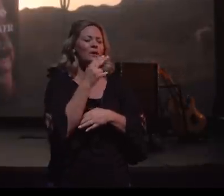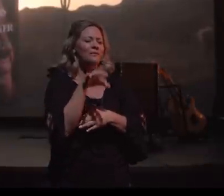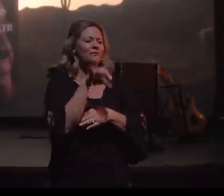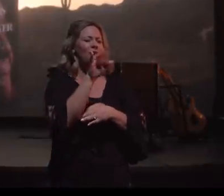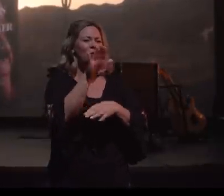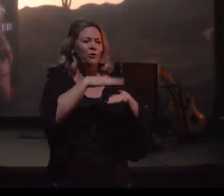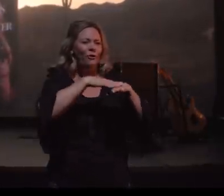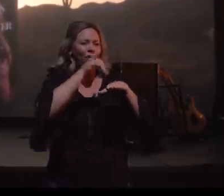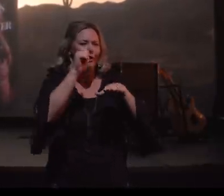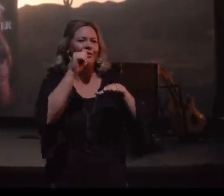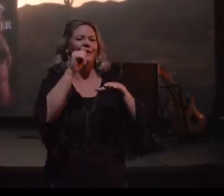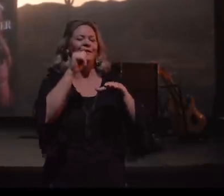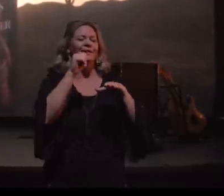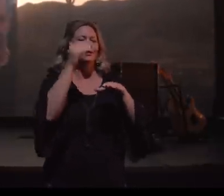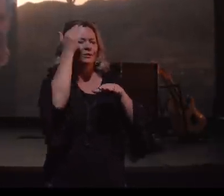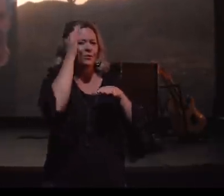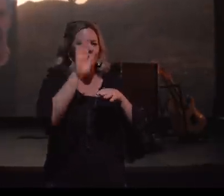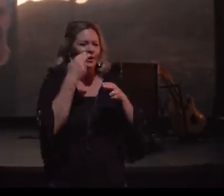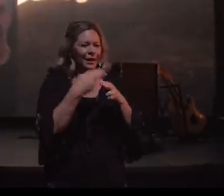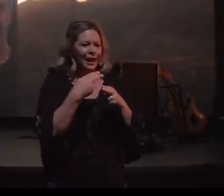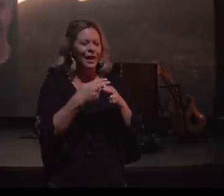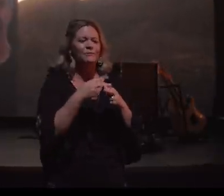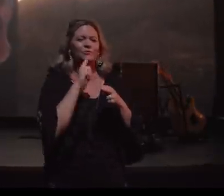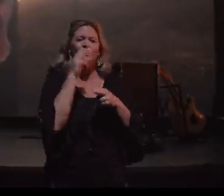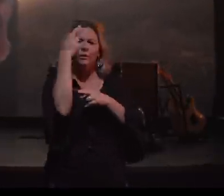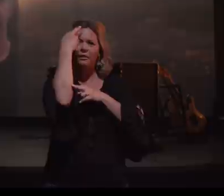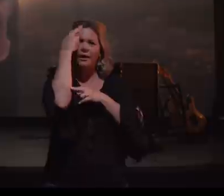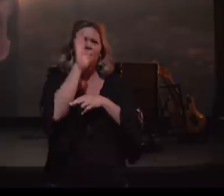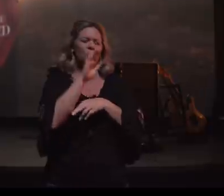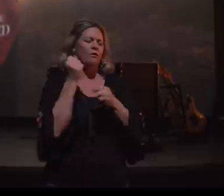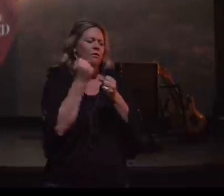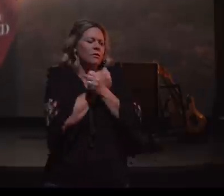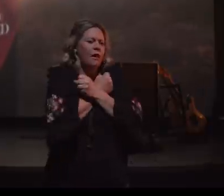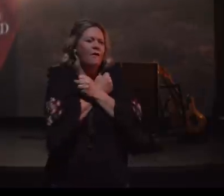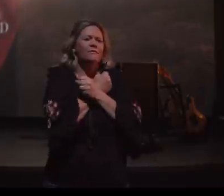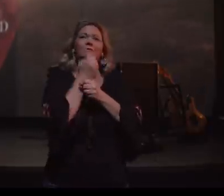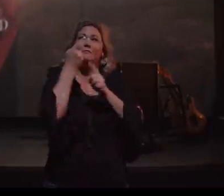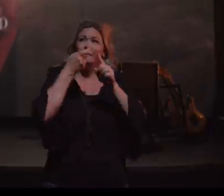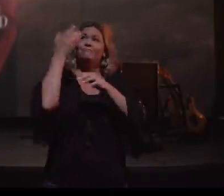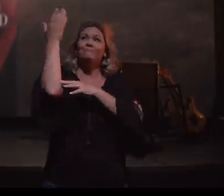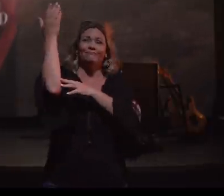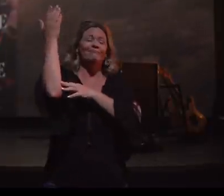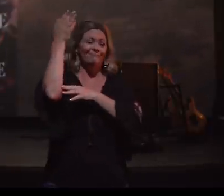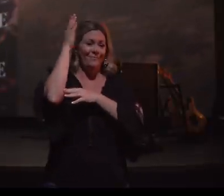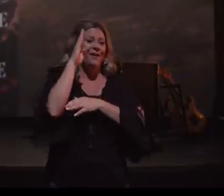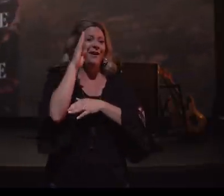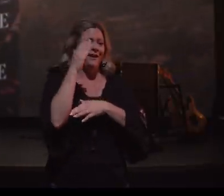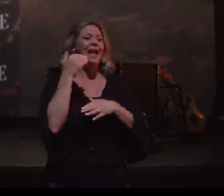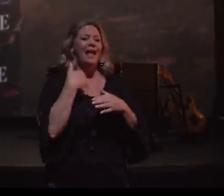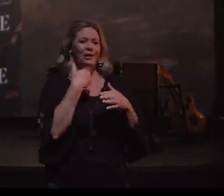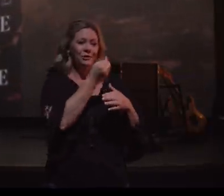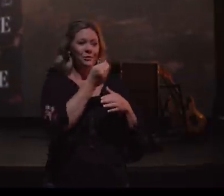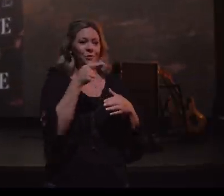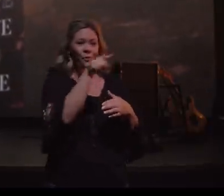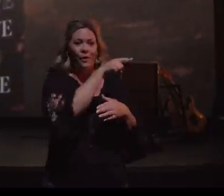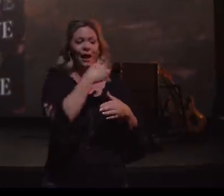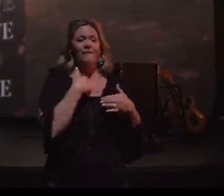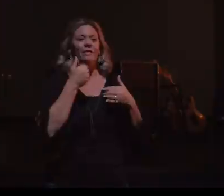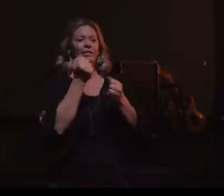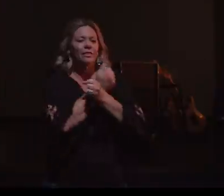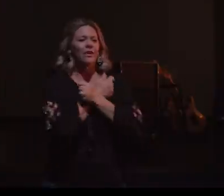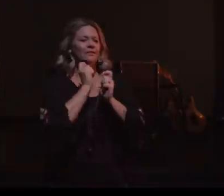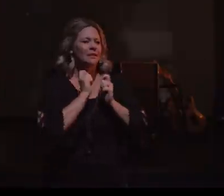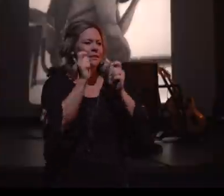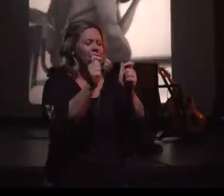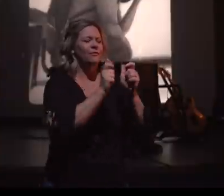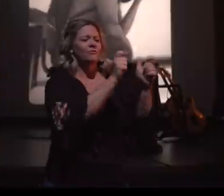your calling, to know your name, to realize you're loved, that you have love to give, to own